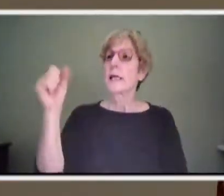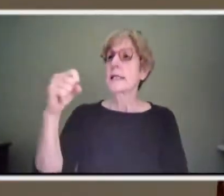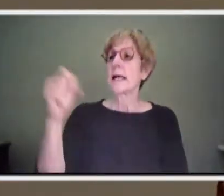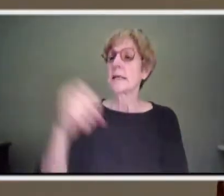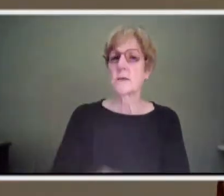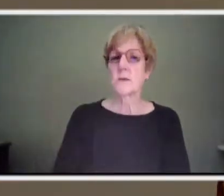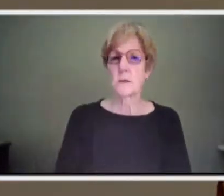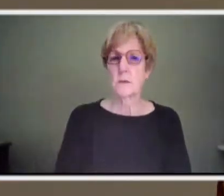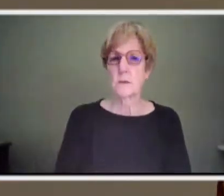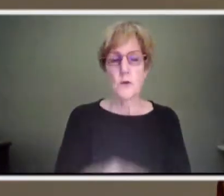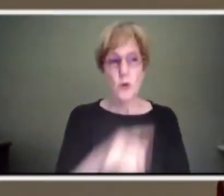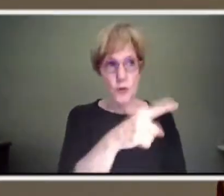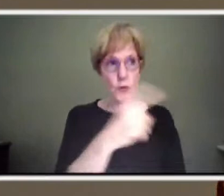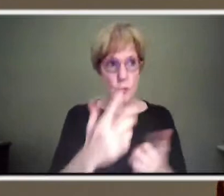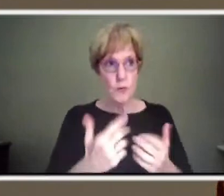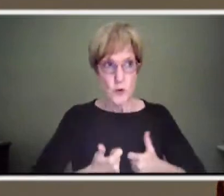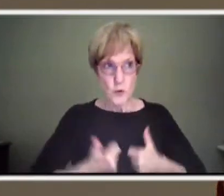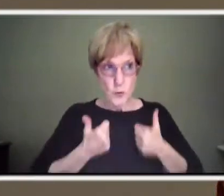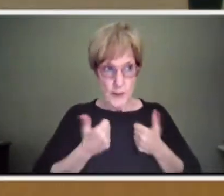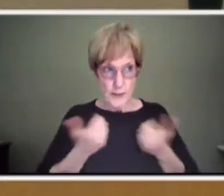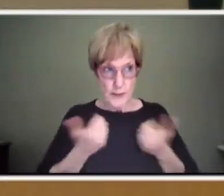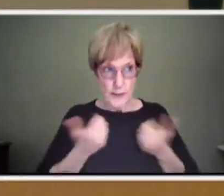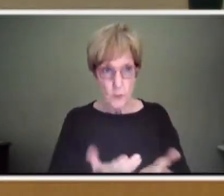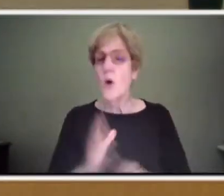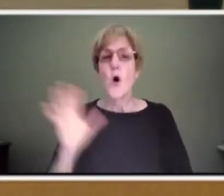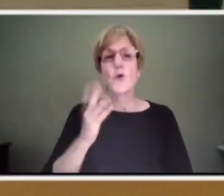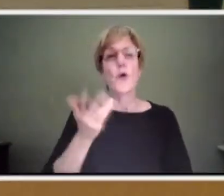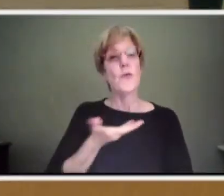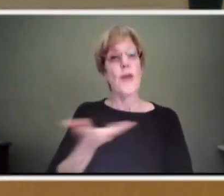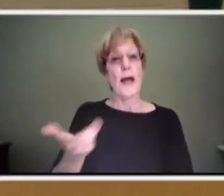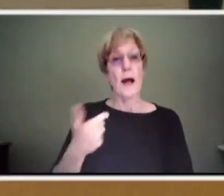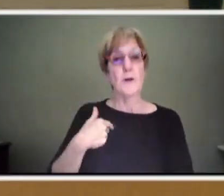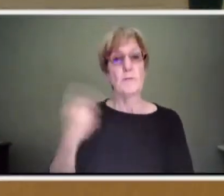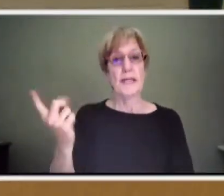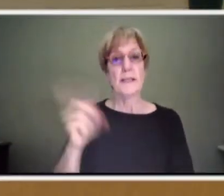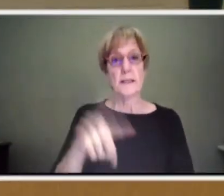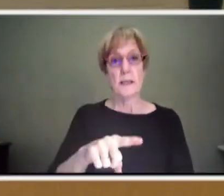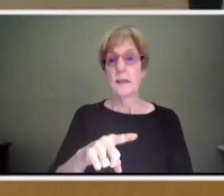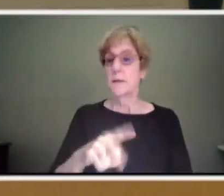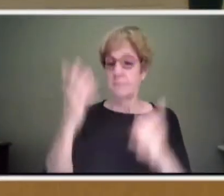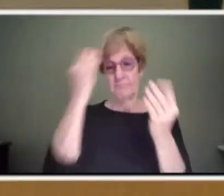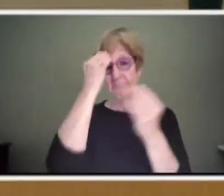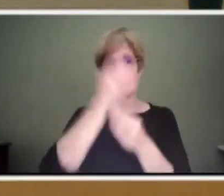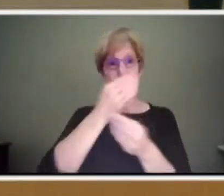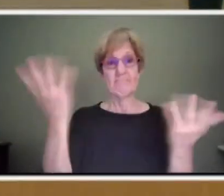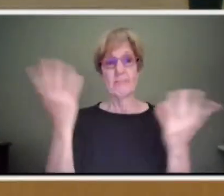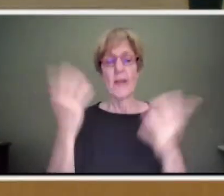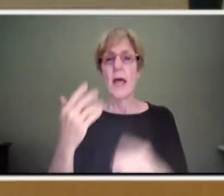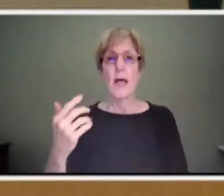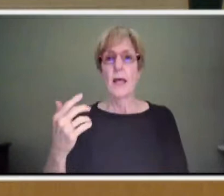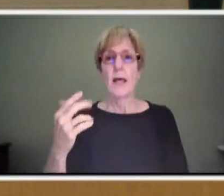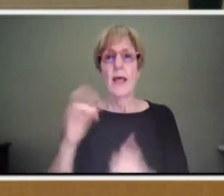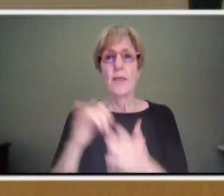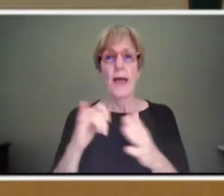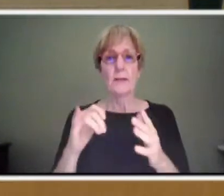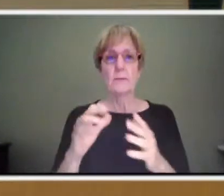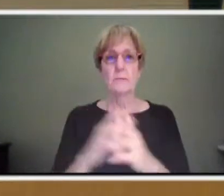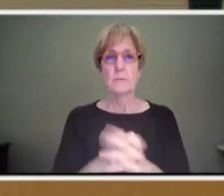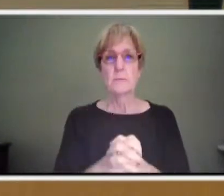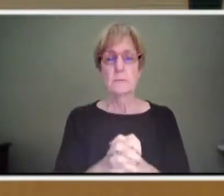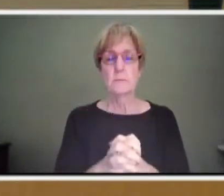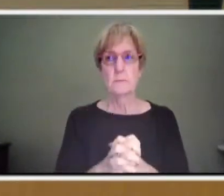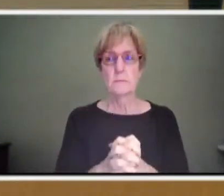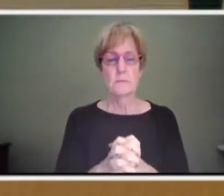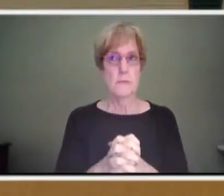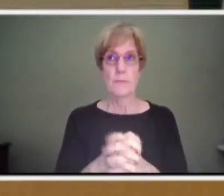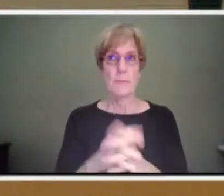a resident? No, Okay. no, they hired me to be here. I'm full disclosure, yes. But that doesn't change the facts